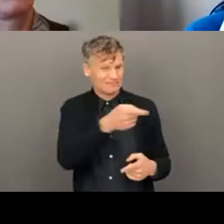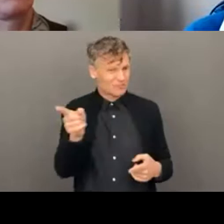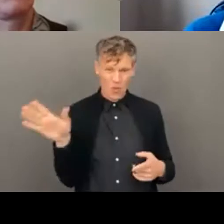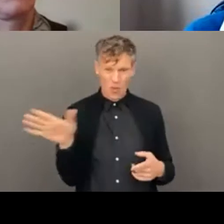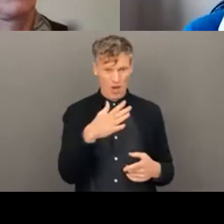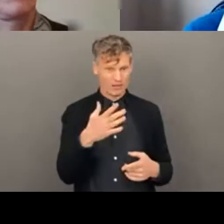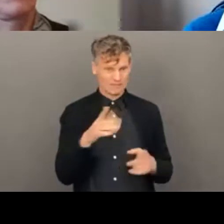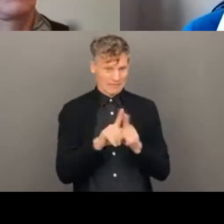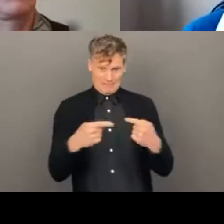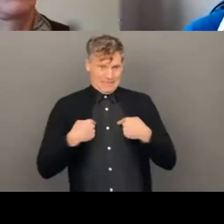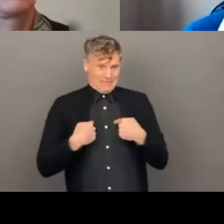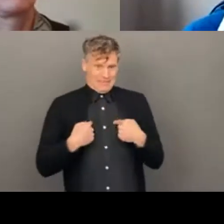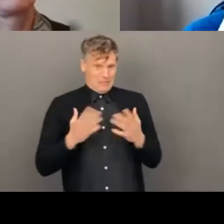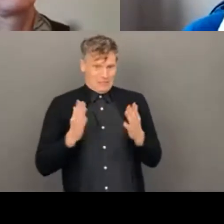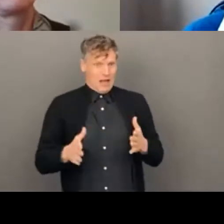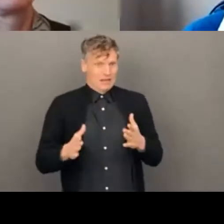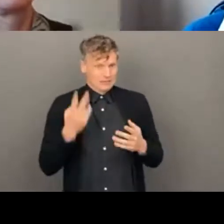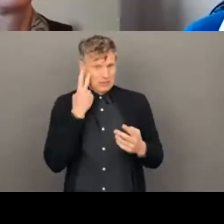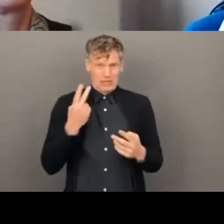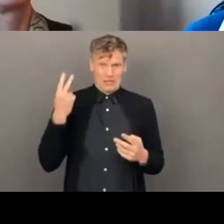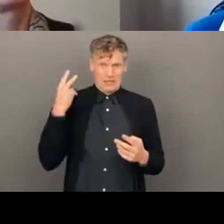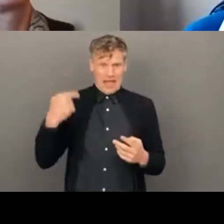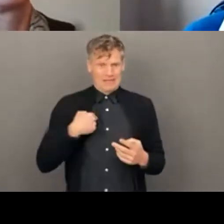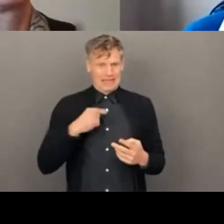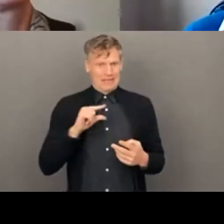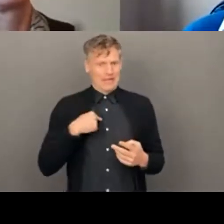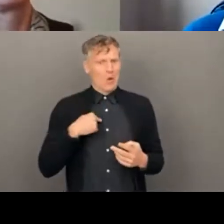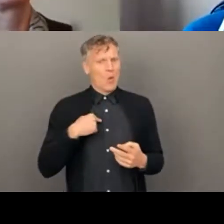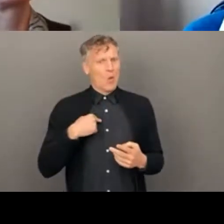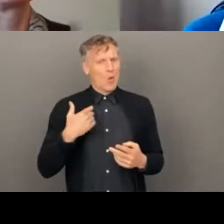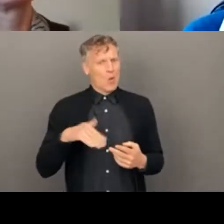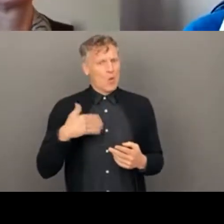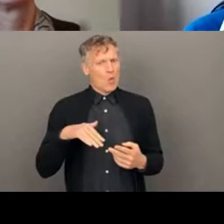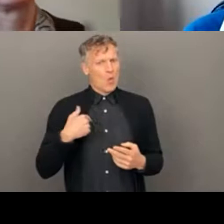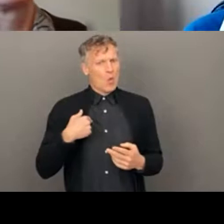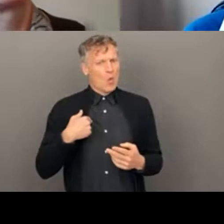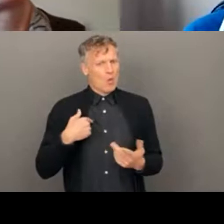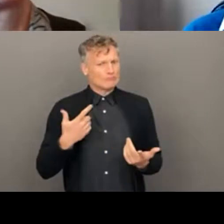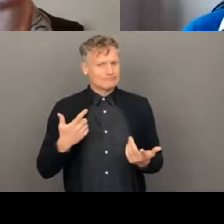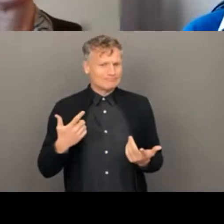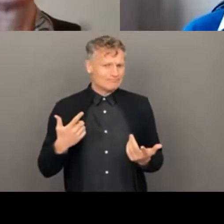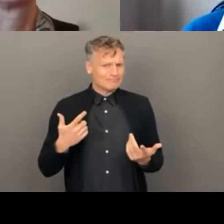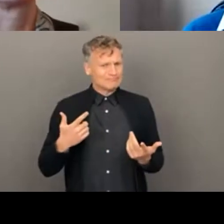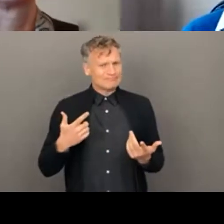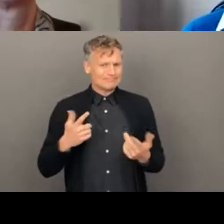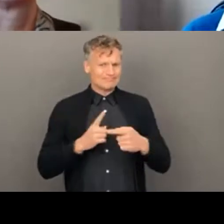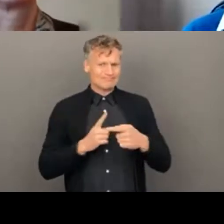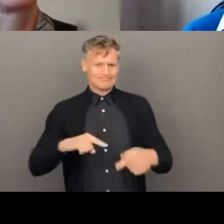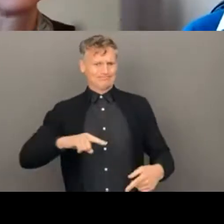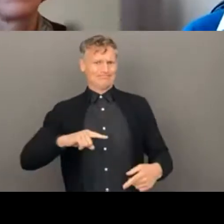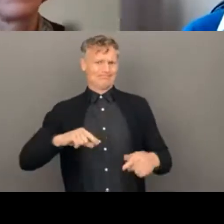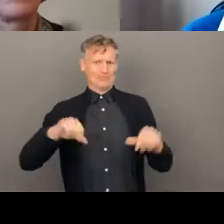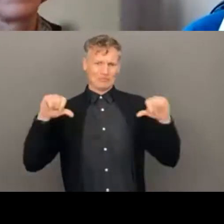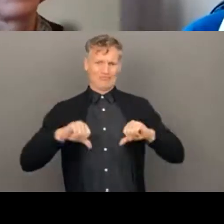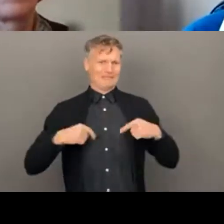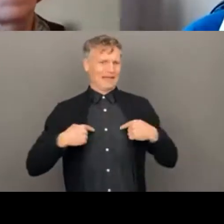have improvement to make, we have work to do. I think then to recognize the importance